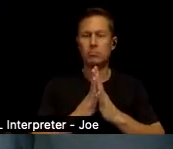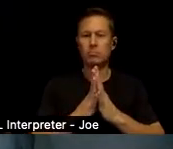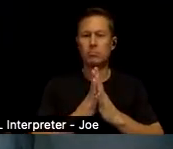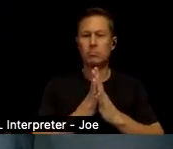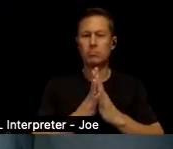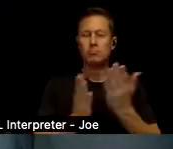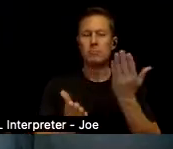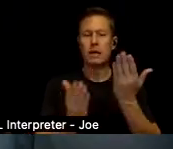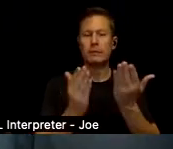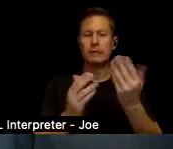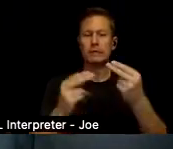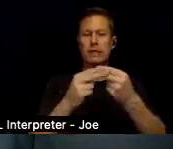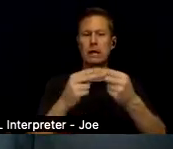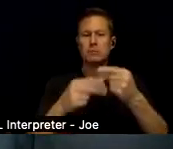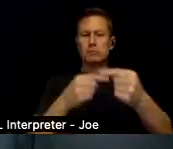gone forward, but